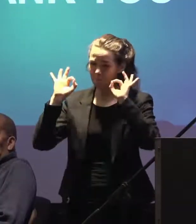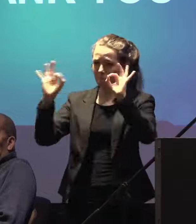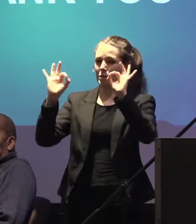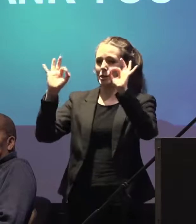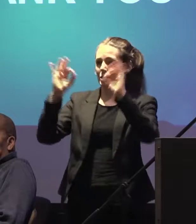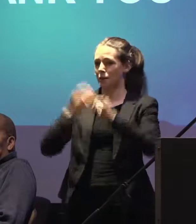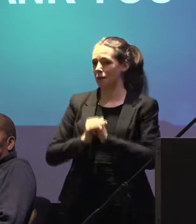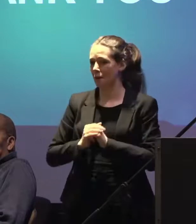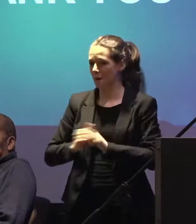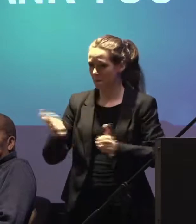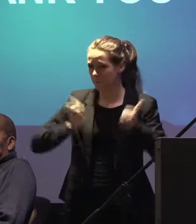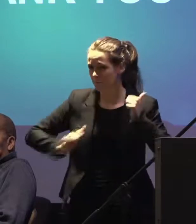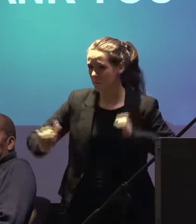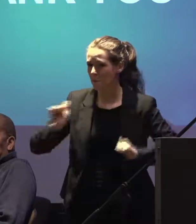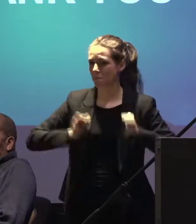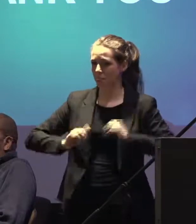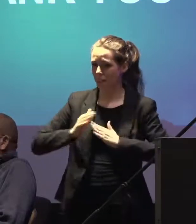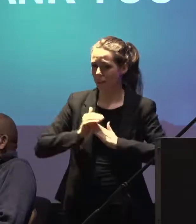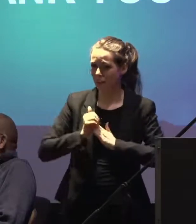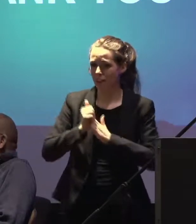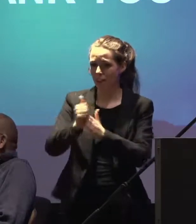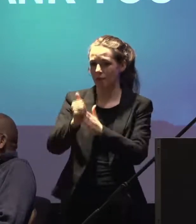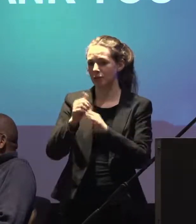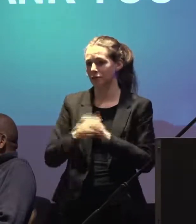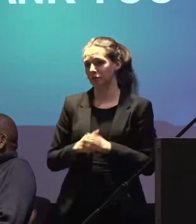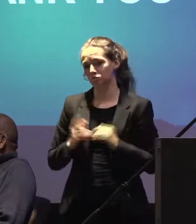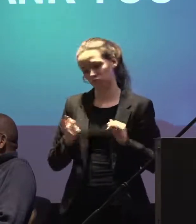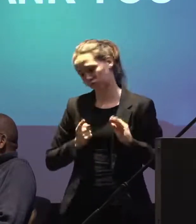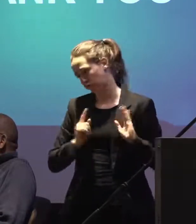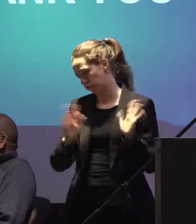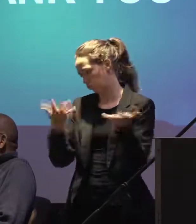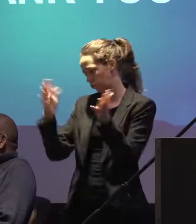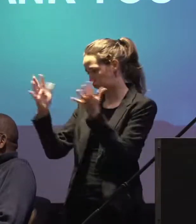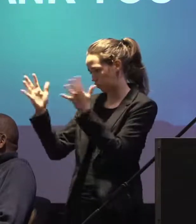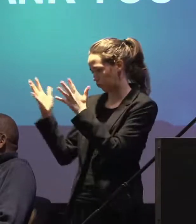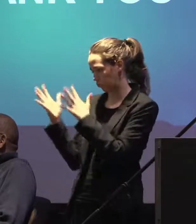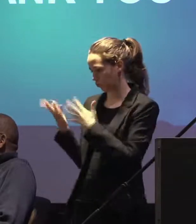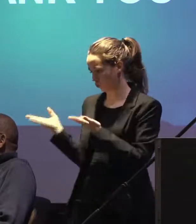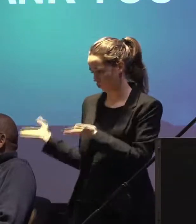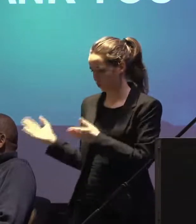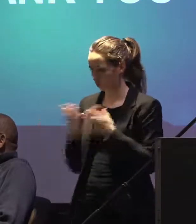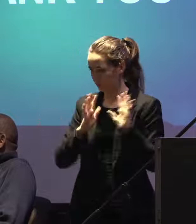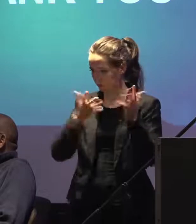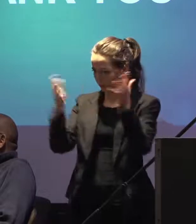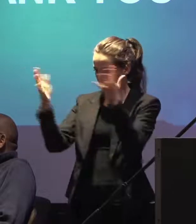leadership. And I think you deserve a round of applause from the audience.